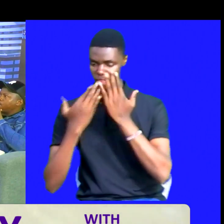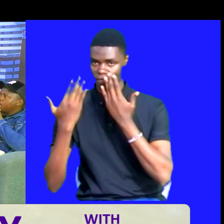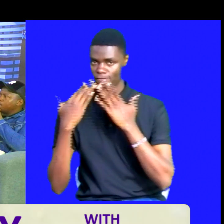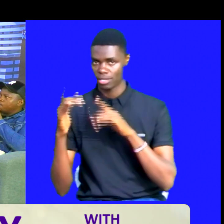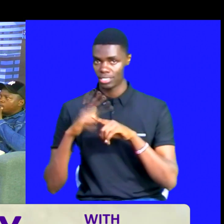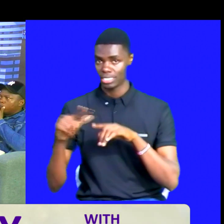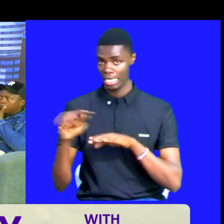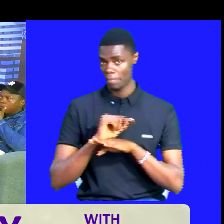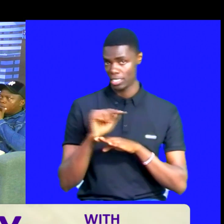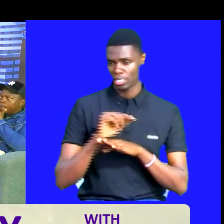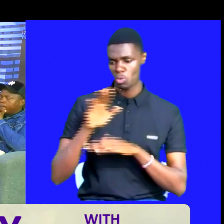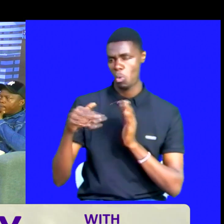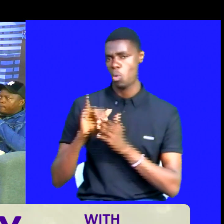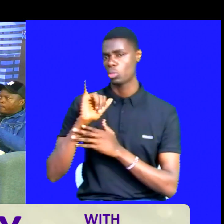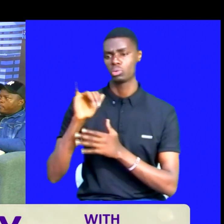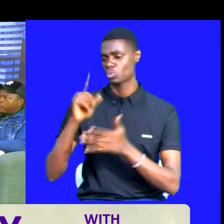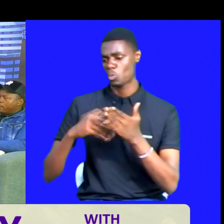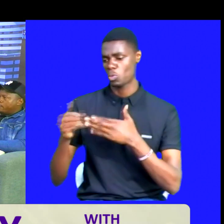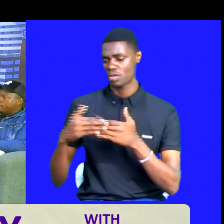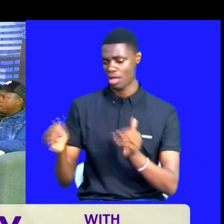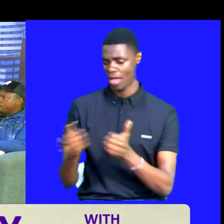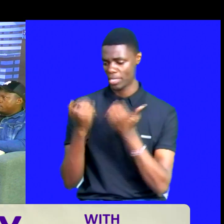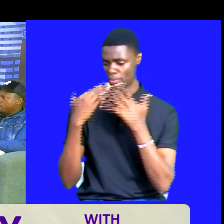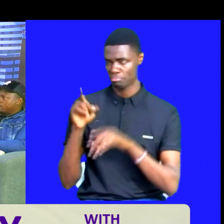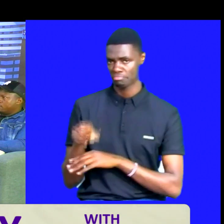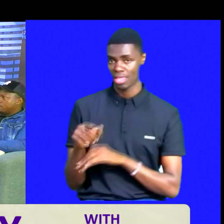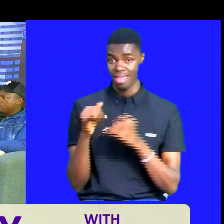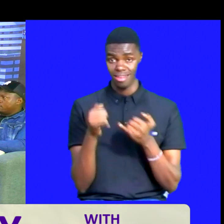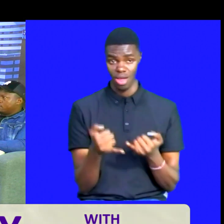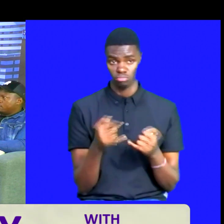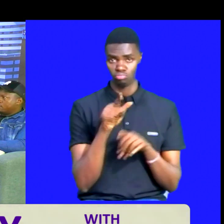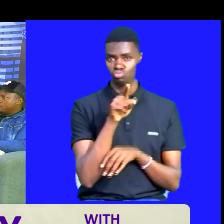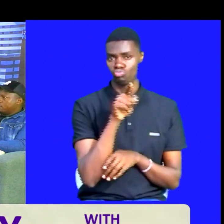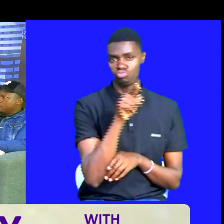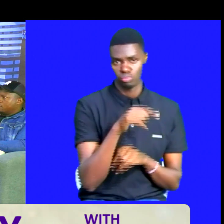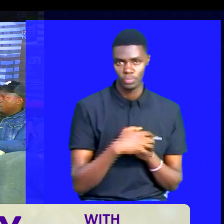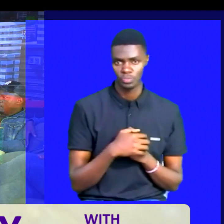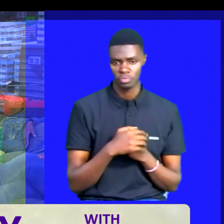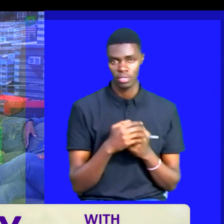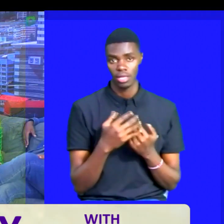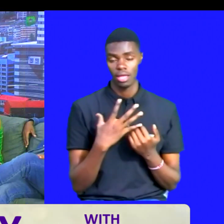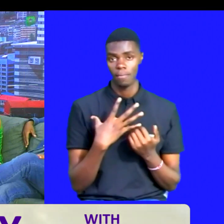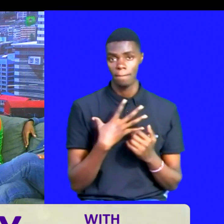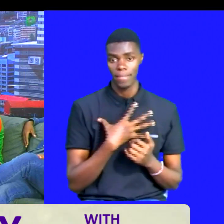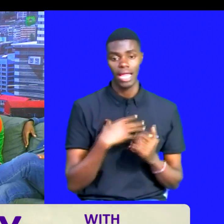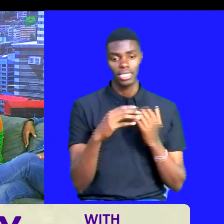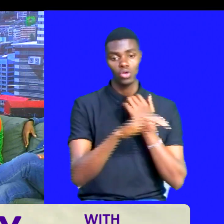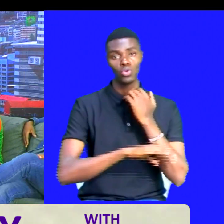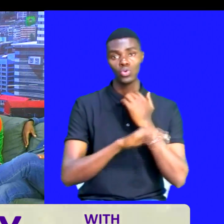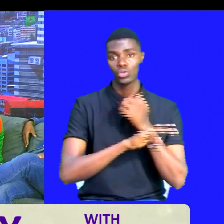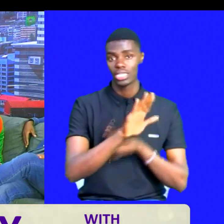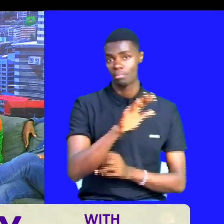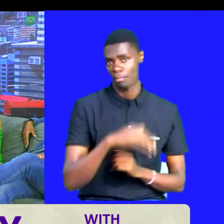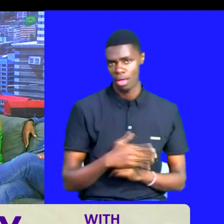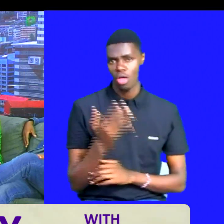during training, all those things, what happened, now it is you and your country, right. Because